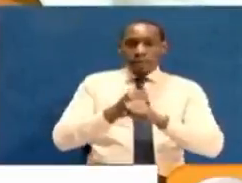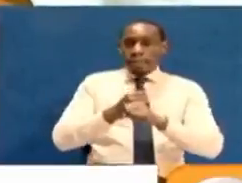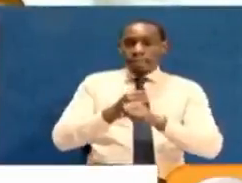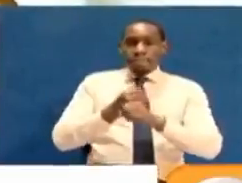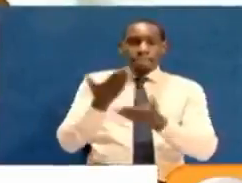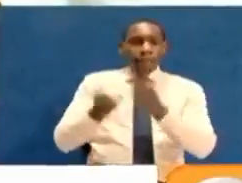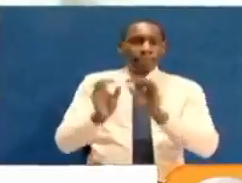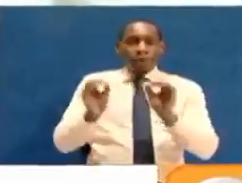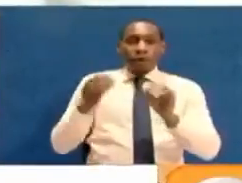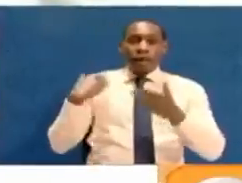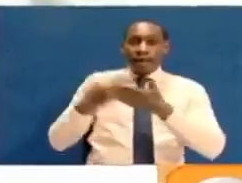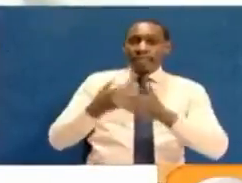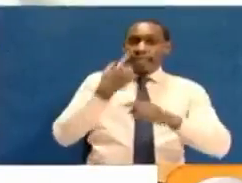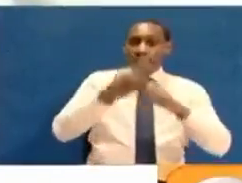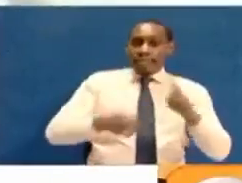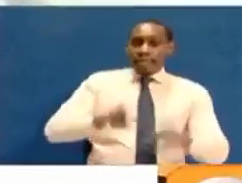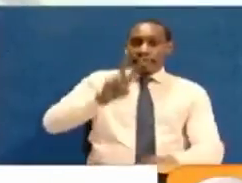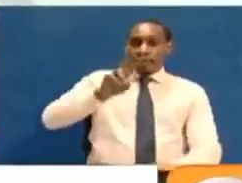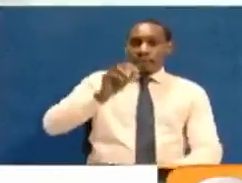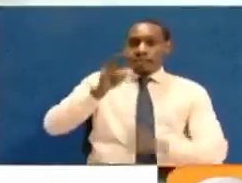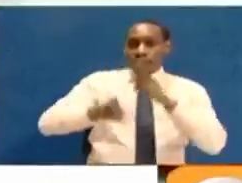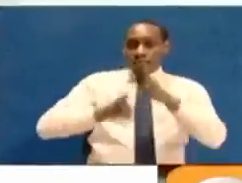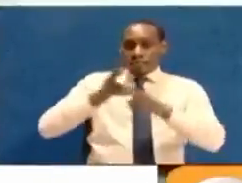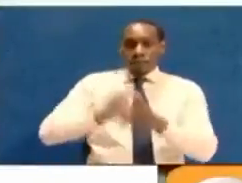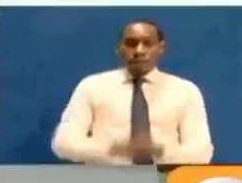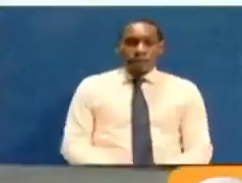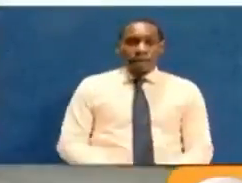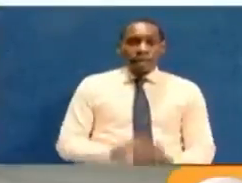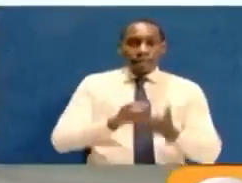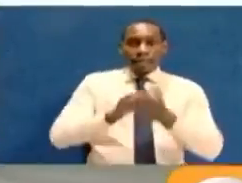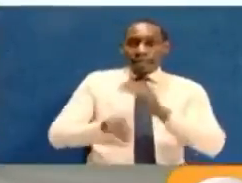not until 2022. That's our explainer tonight.